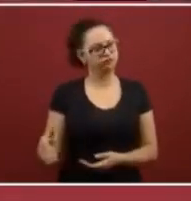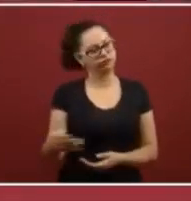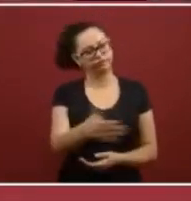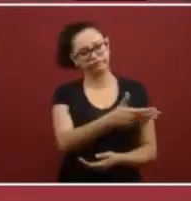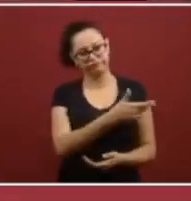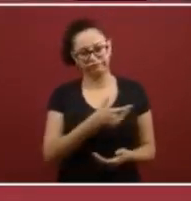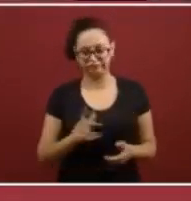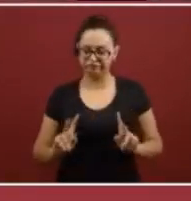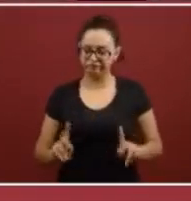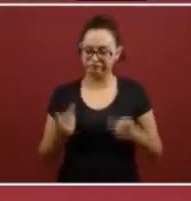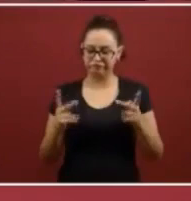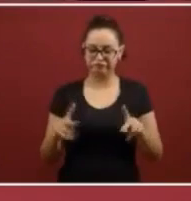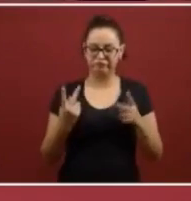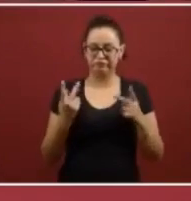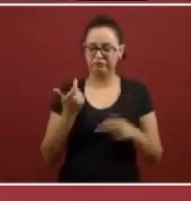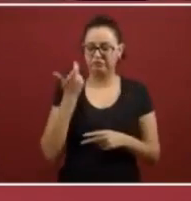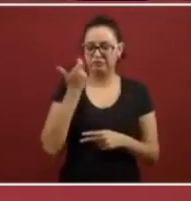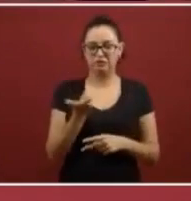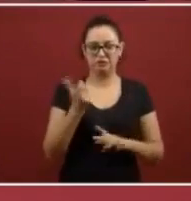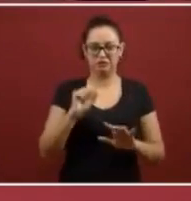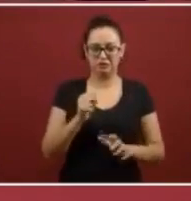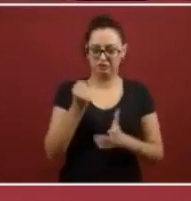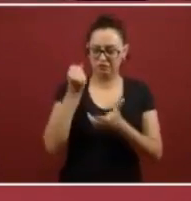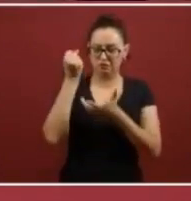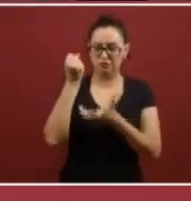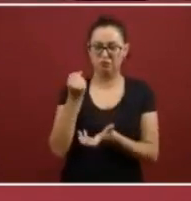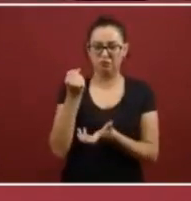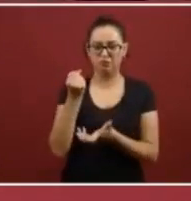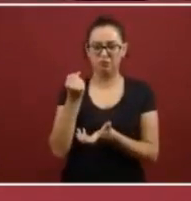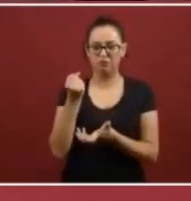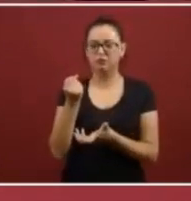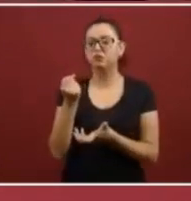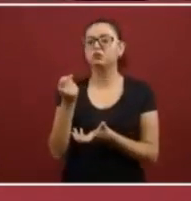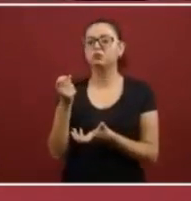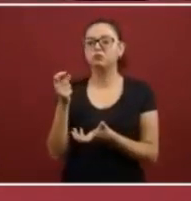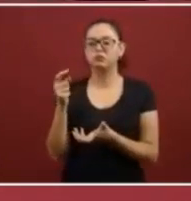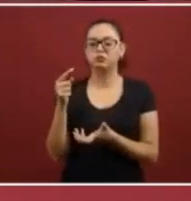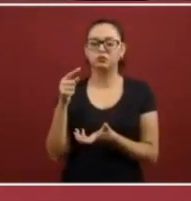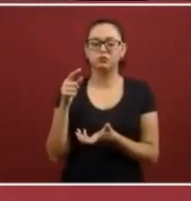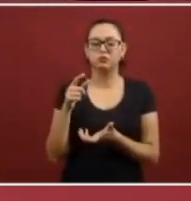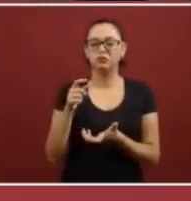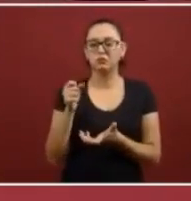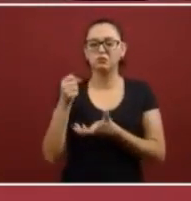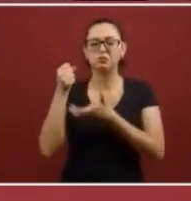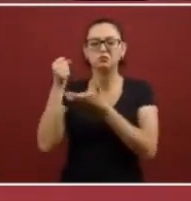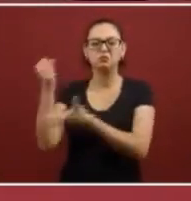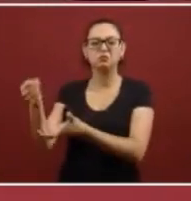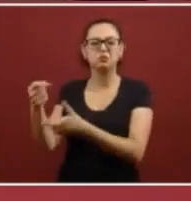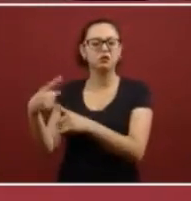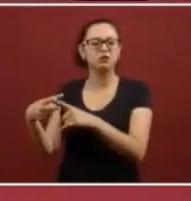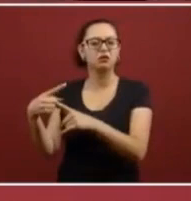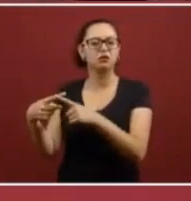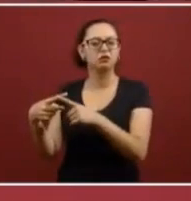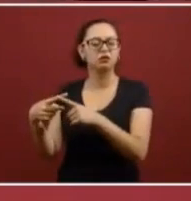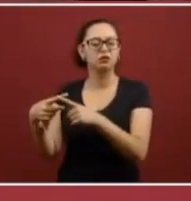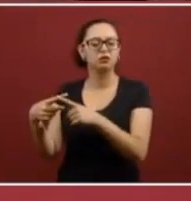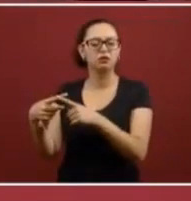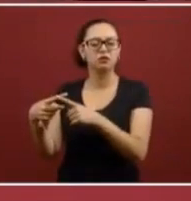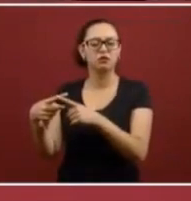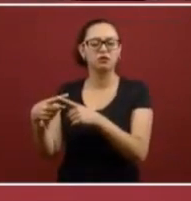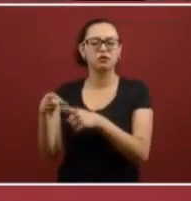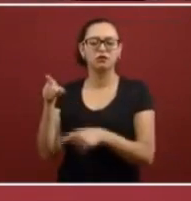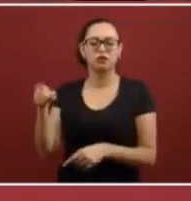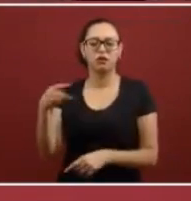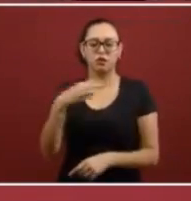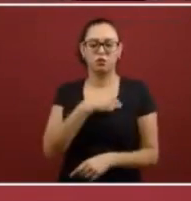back from a people that had poblaciones, en este corruptly caso, a received